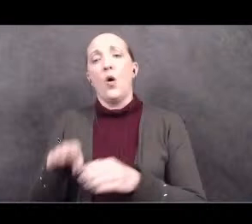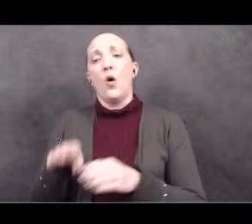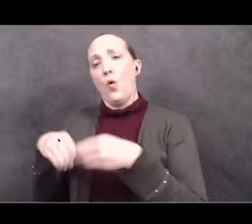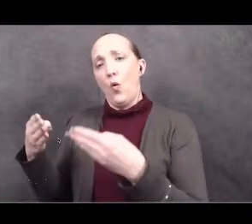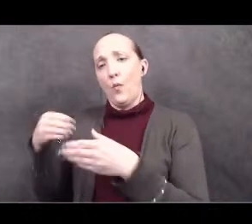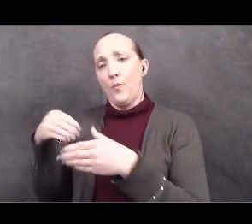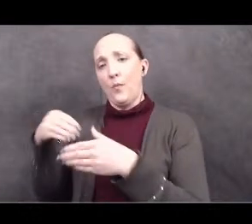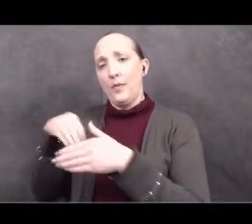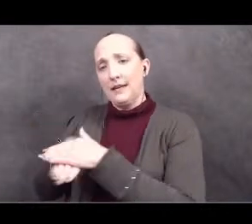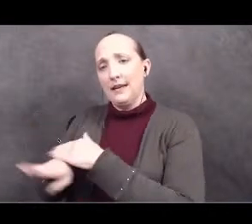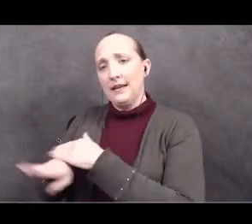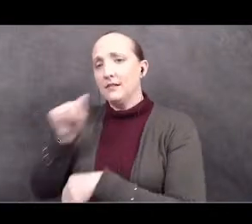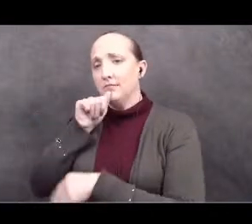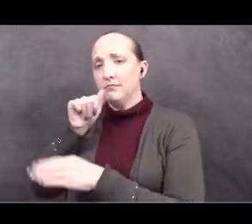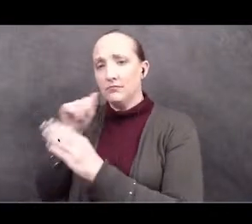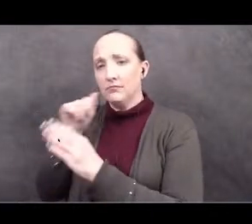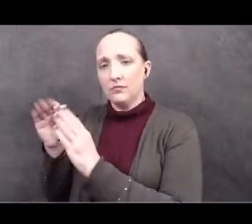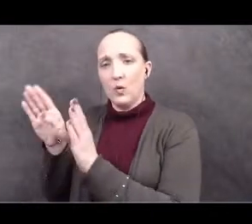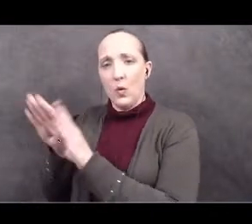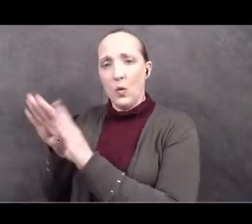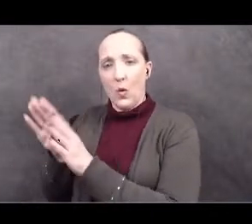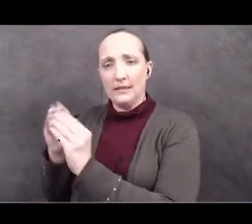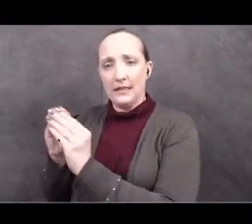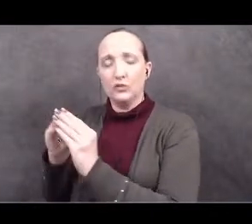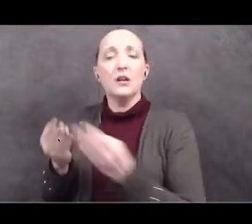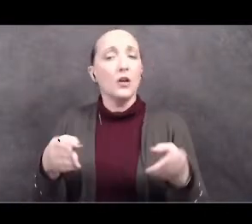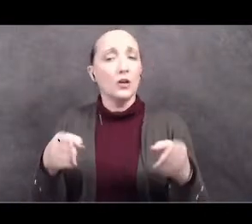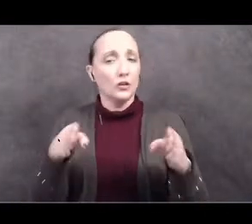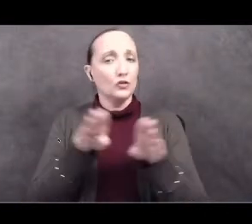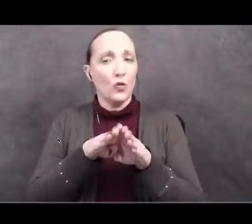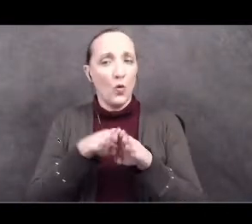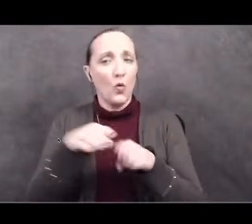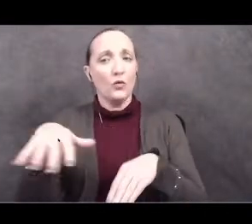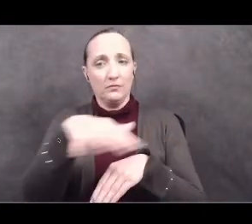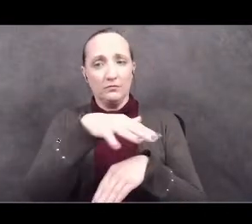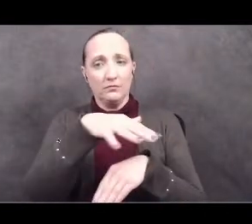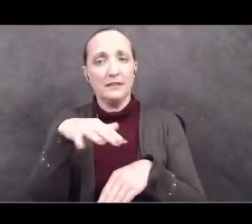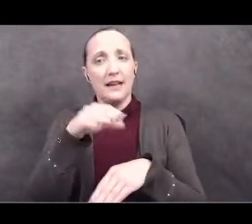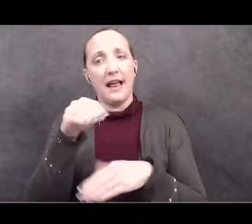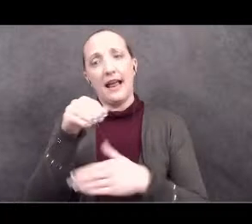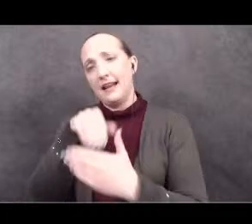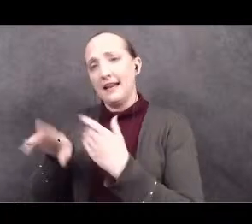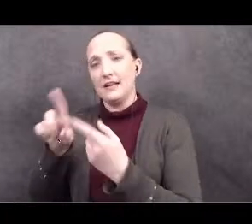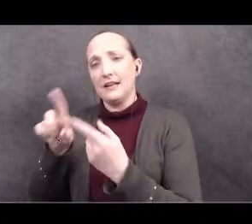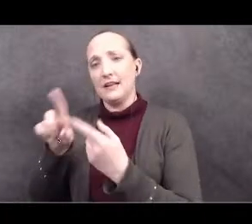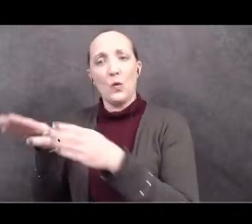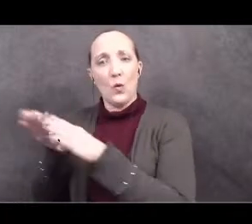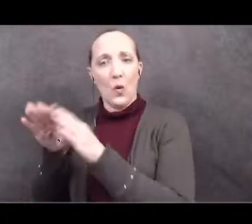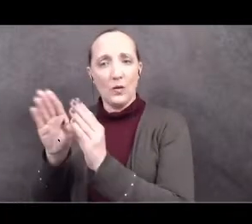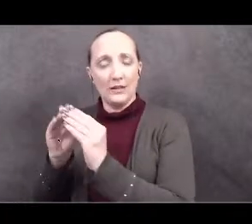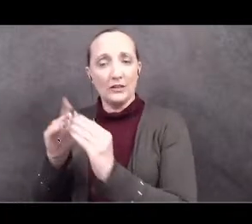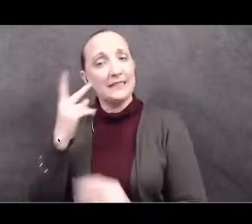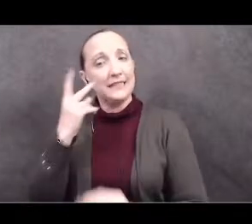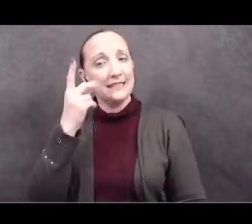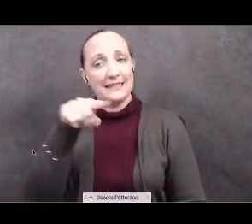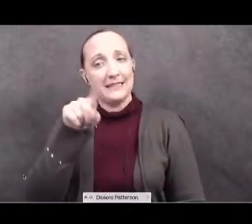Clos session so we will go and adjourn Open Session and head into close we'll see you guys